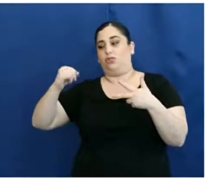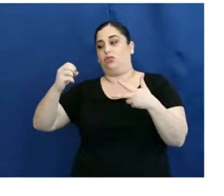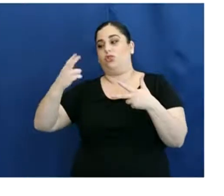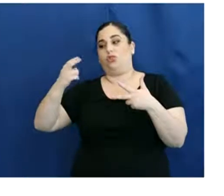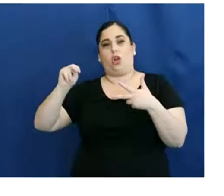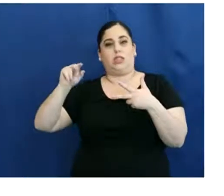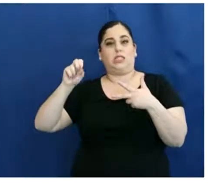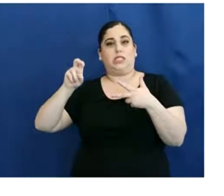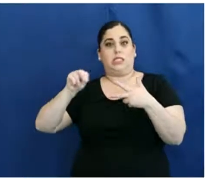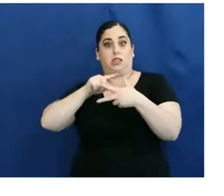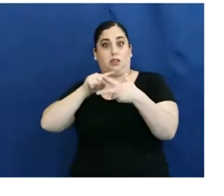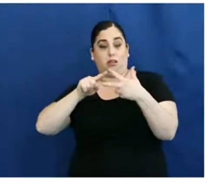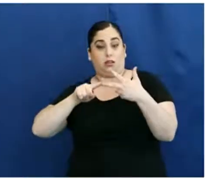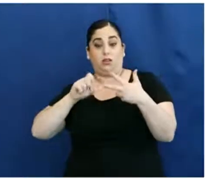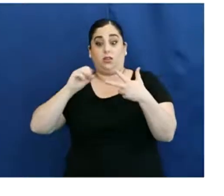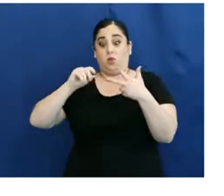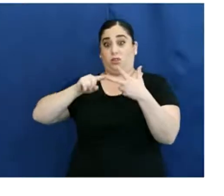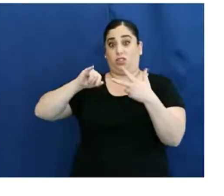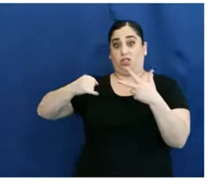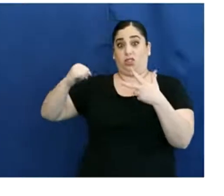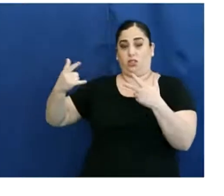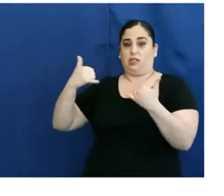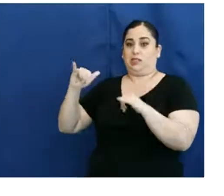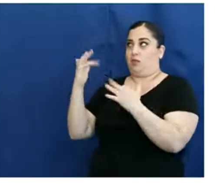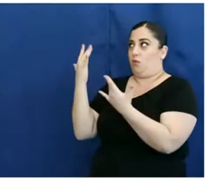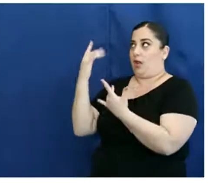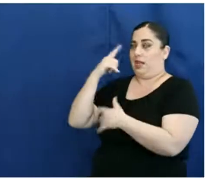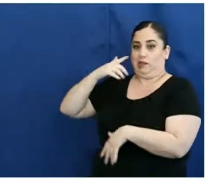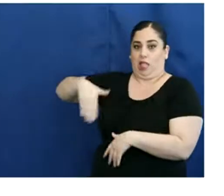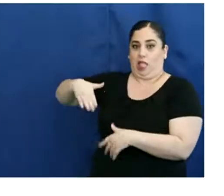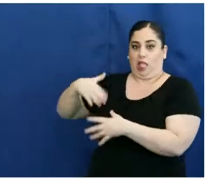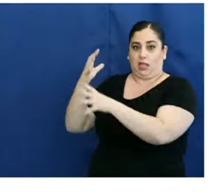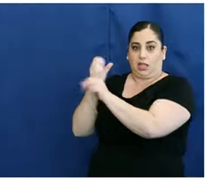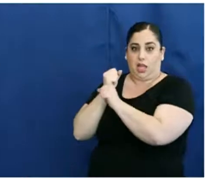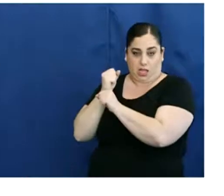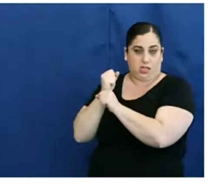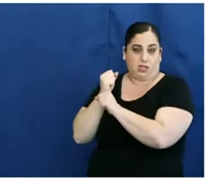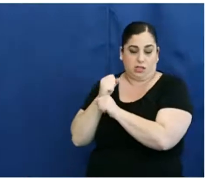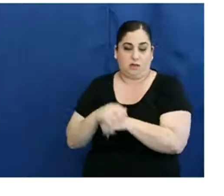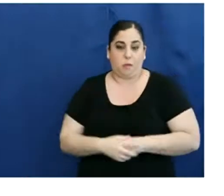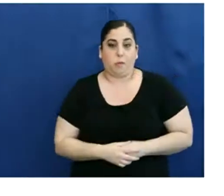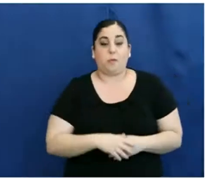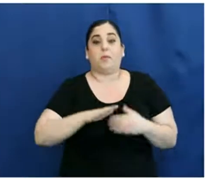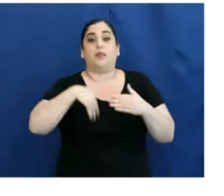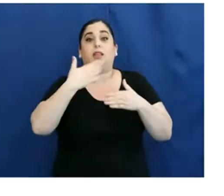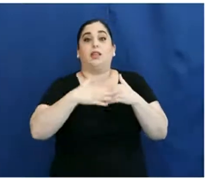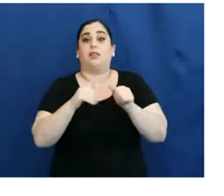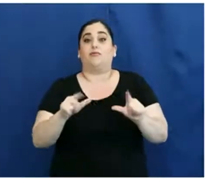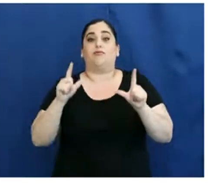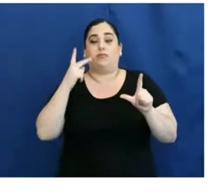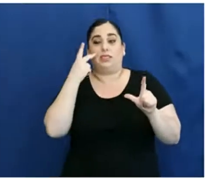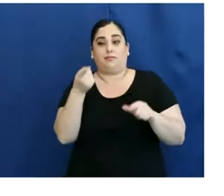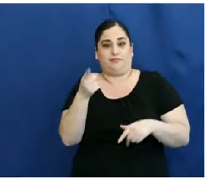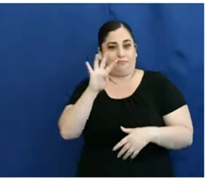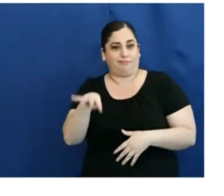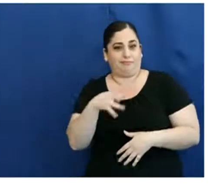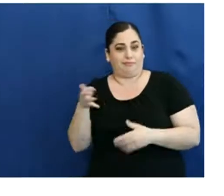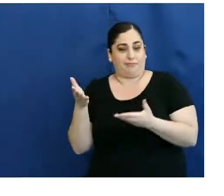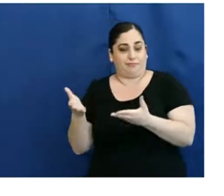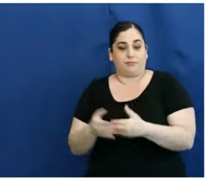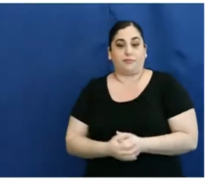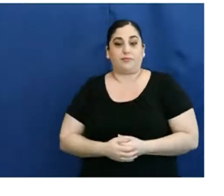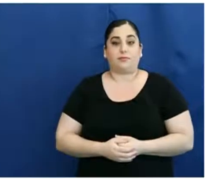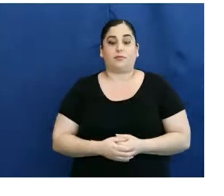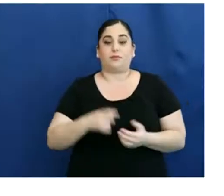positive is remaining the same on those days. It is an uptick in testing, but it still remains on those days about